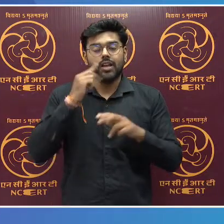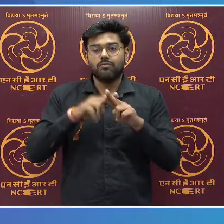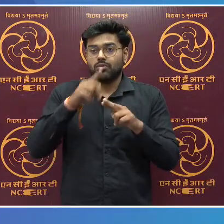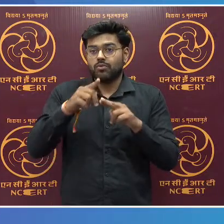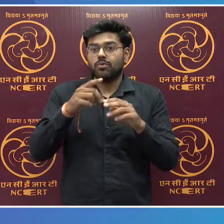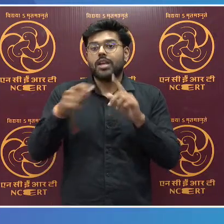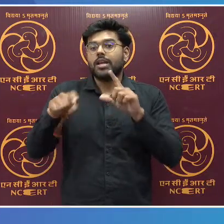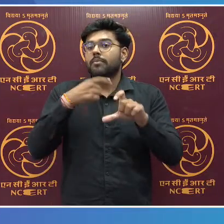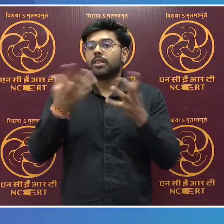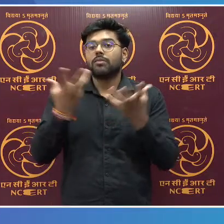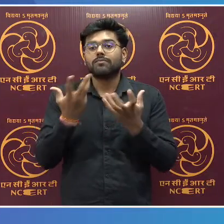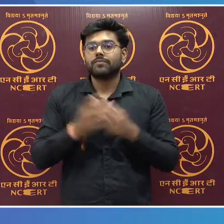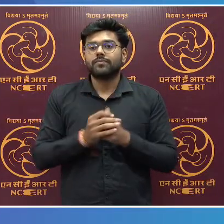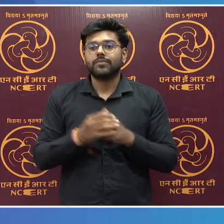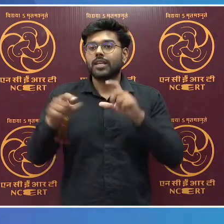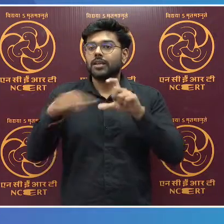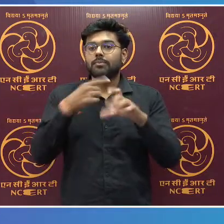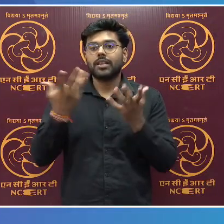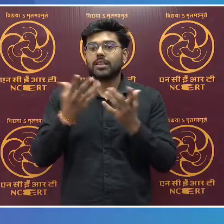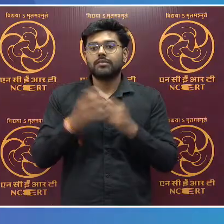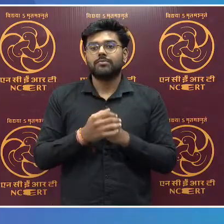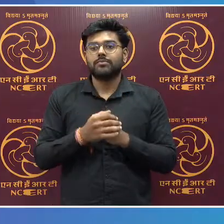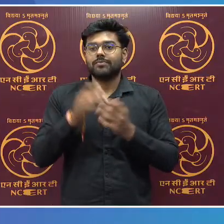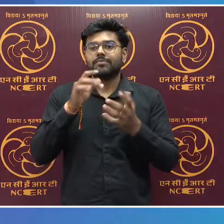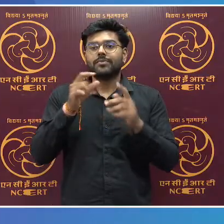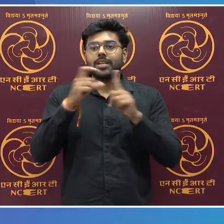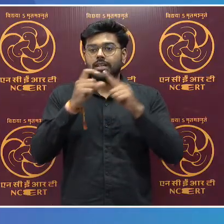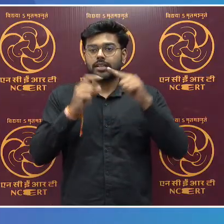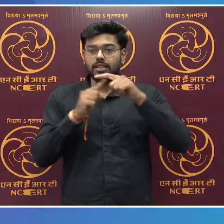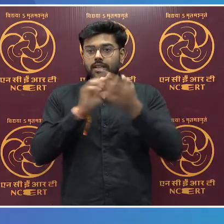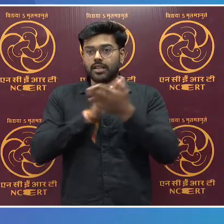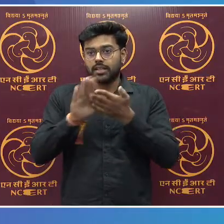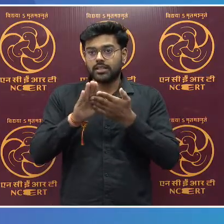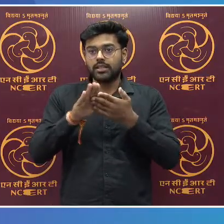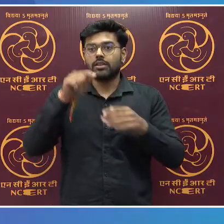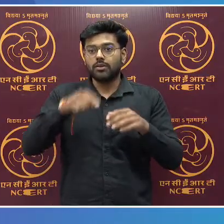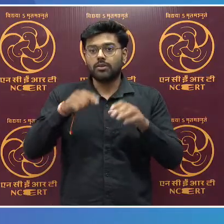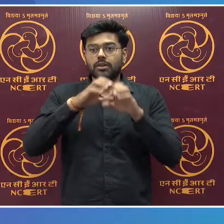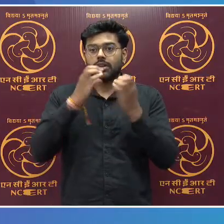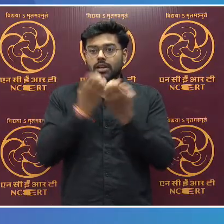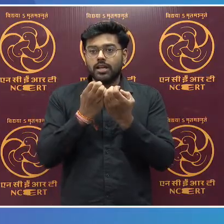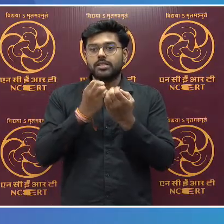send us an email, you can give us an email on